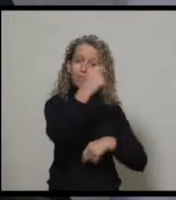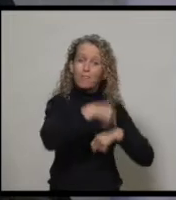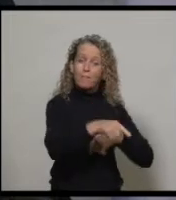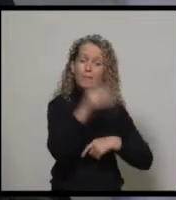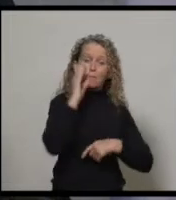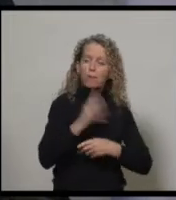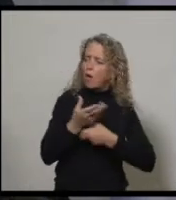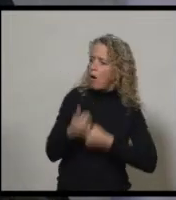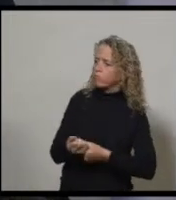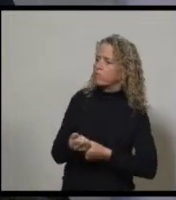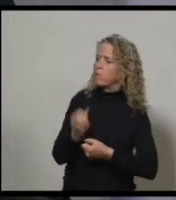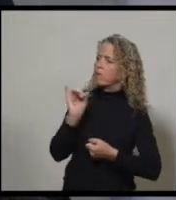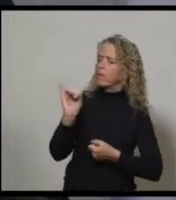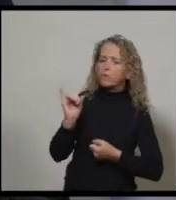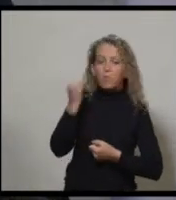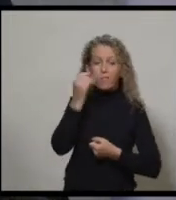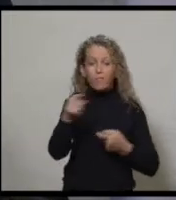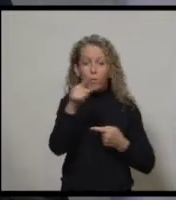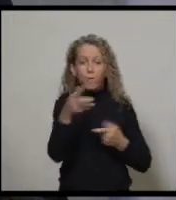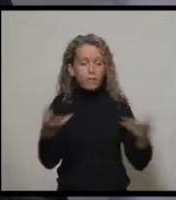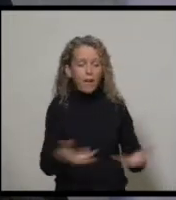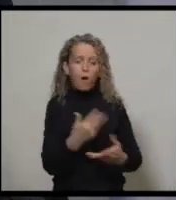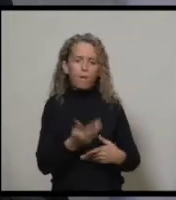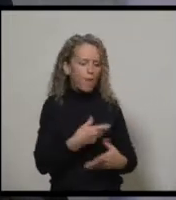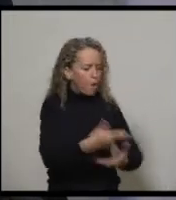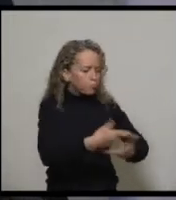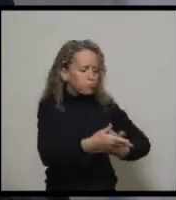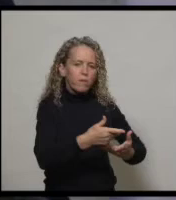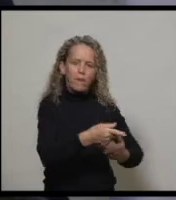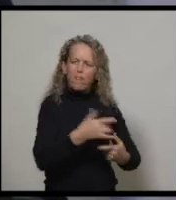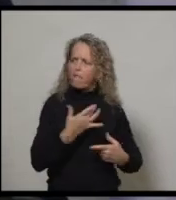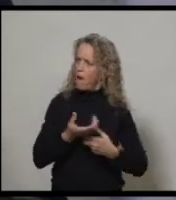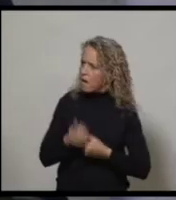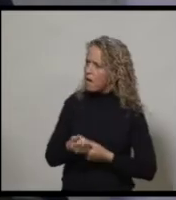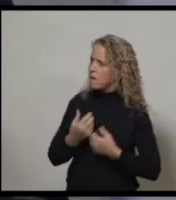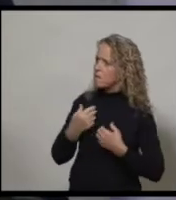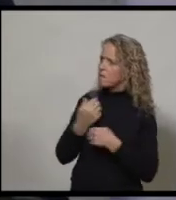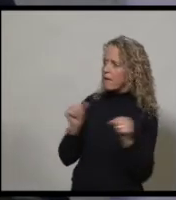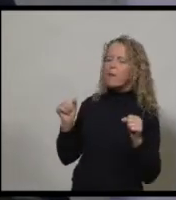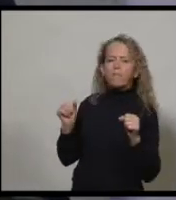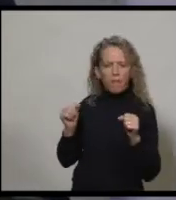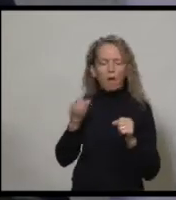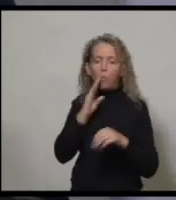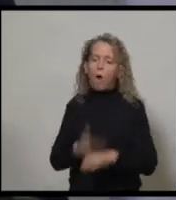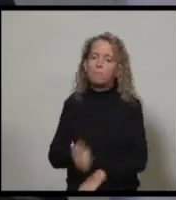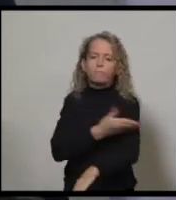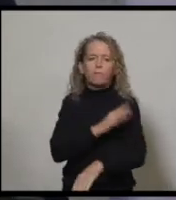happens. So by you just being present, being there, being a safe adult, it makes a big difference in that child or youth's life.